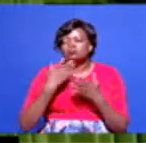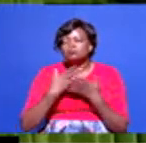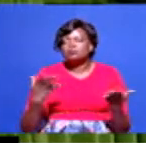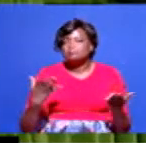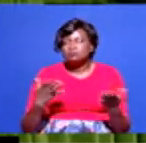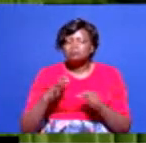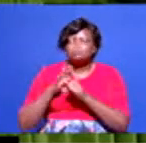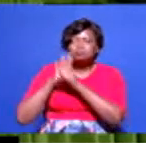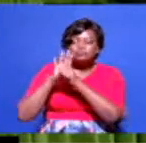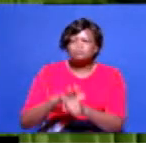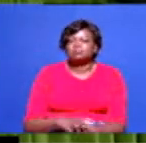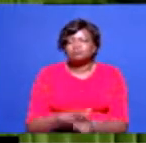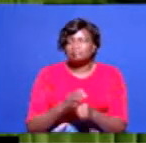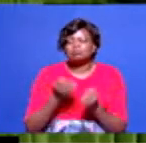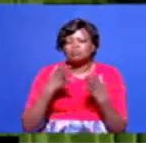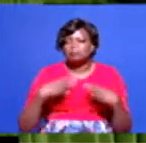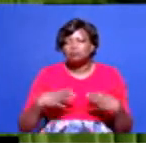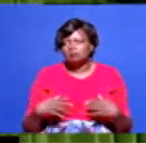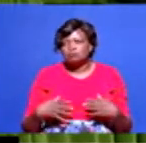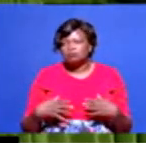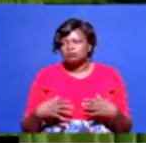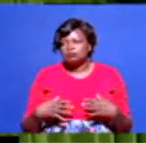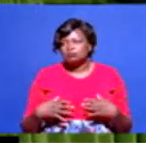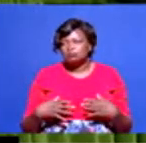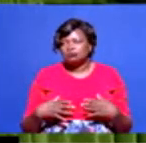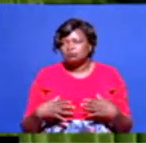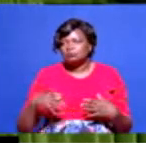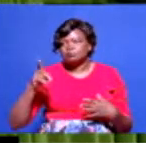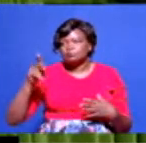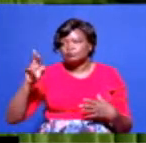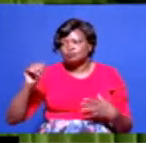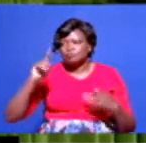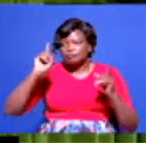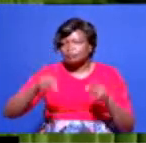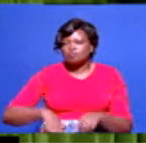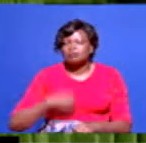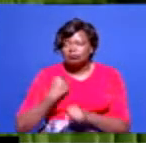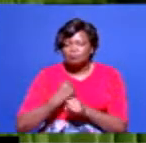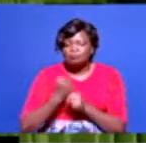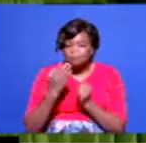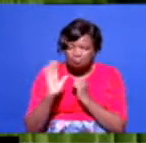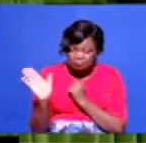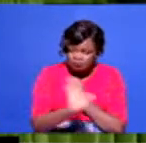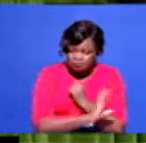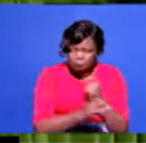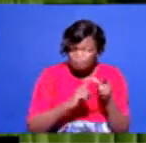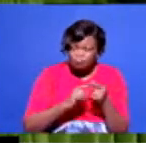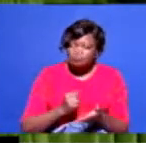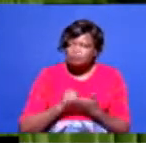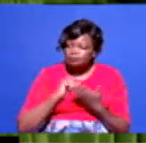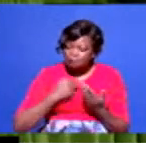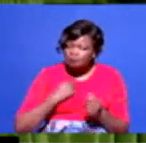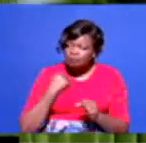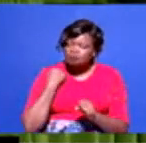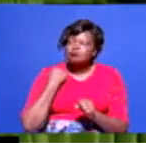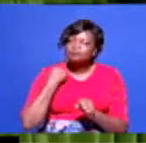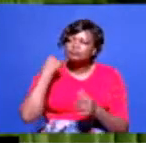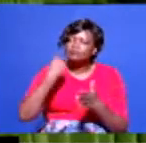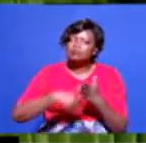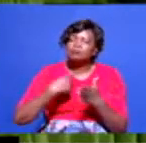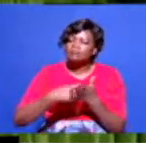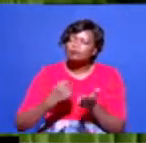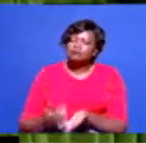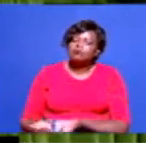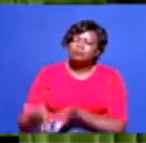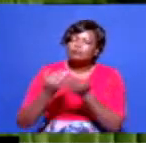kugandamiza wafanyabiashara. KRA ifanye biashara yake, itusaidie kukusanya ushuru. Lakini